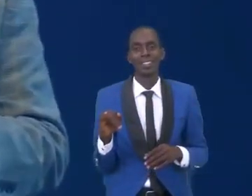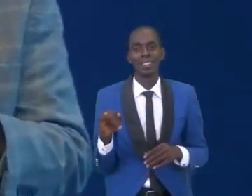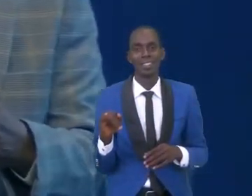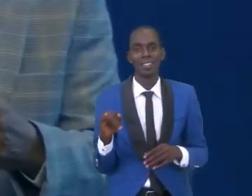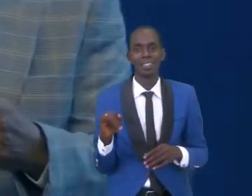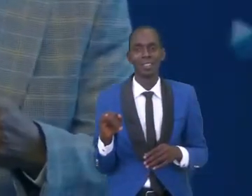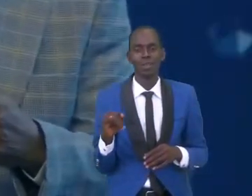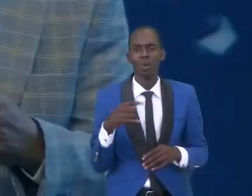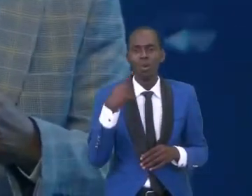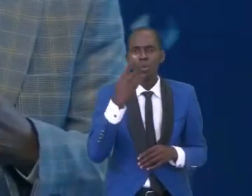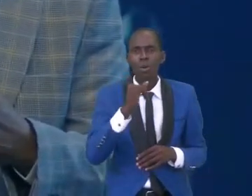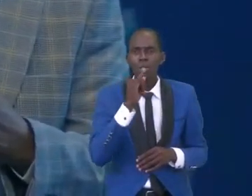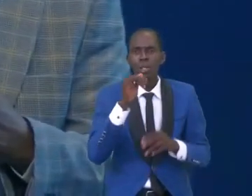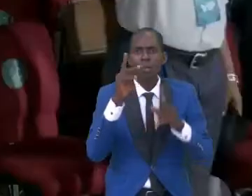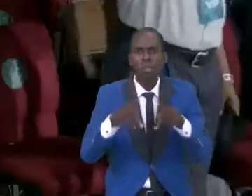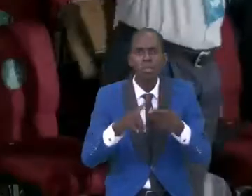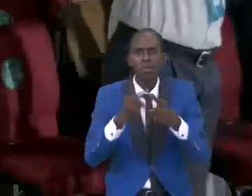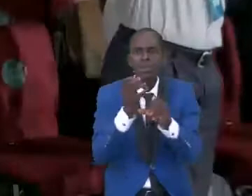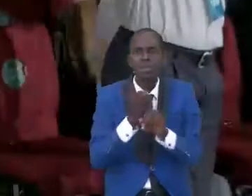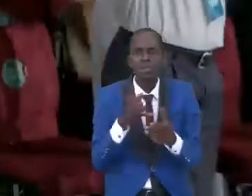Who is the person to receive that?